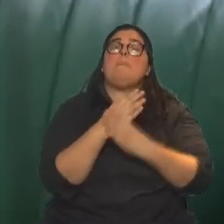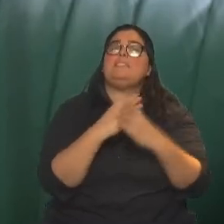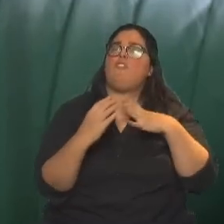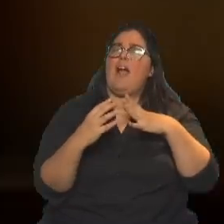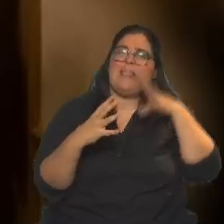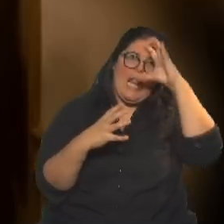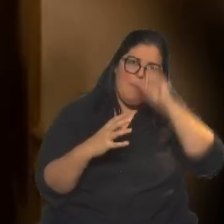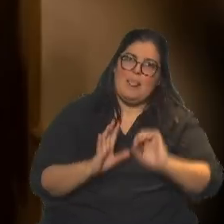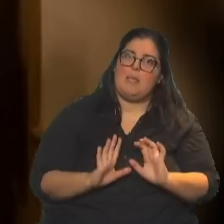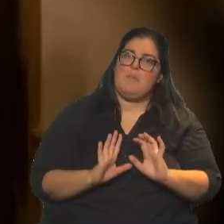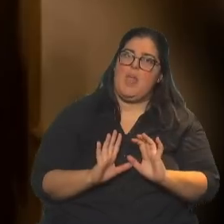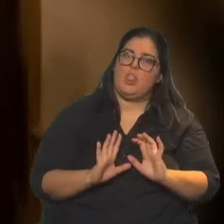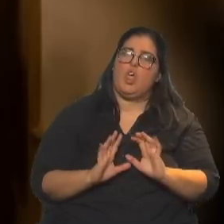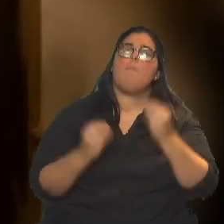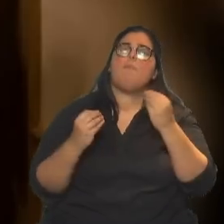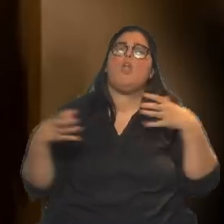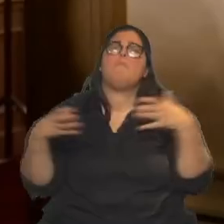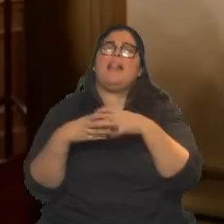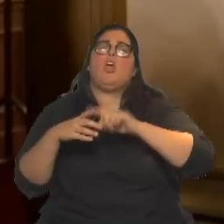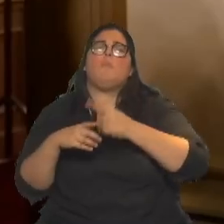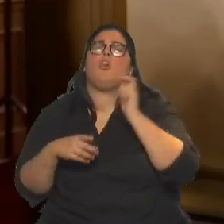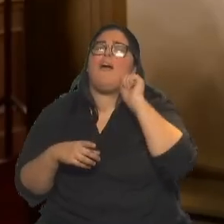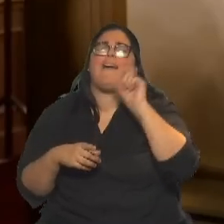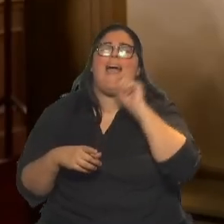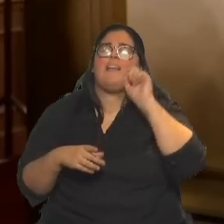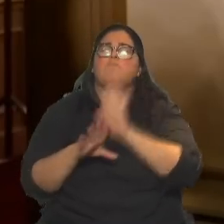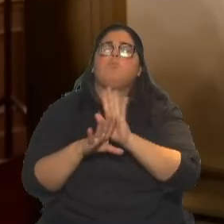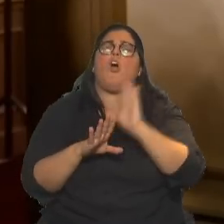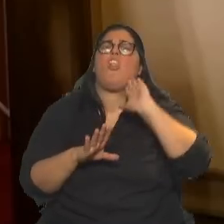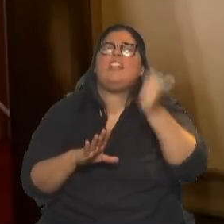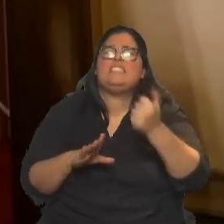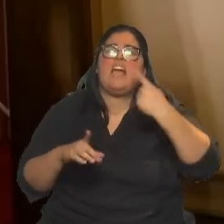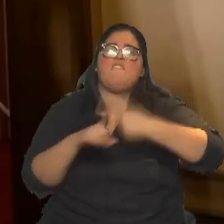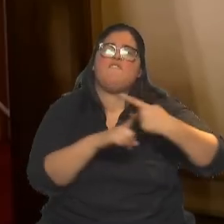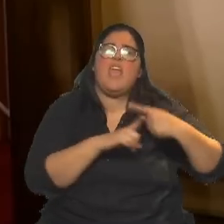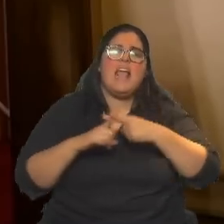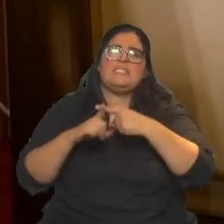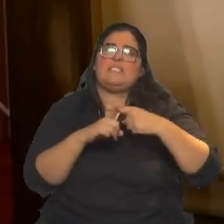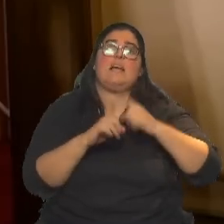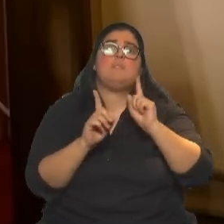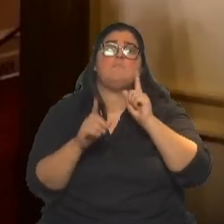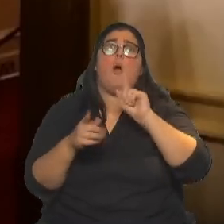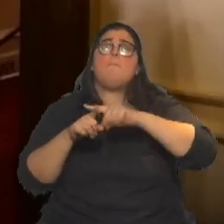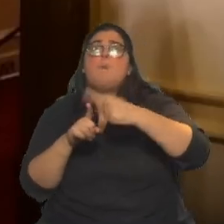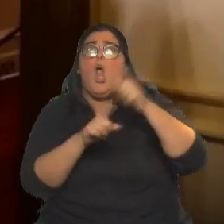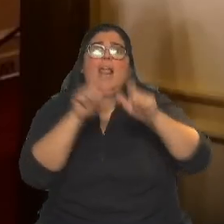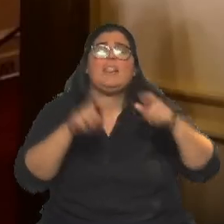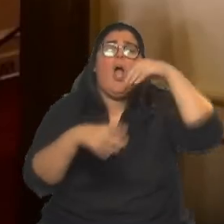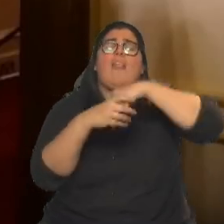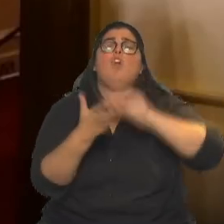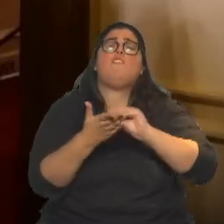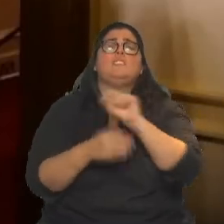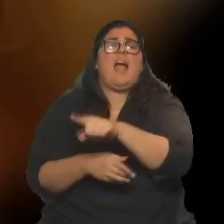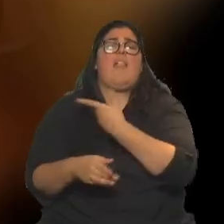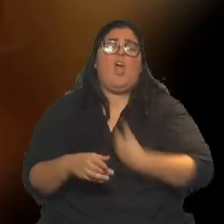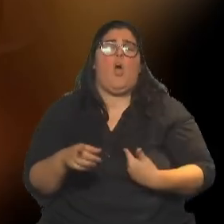del denominado Partygate, el escándalo generado por las 16 fiestas celebradas por él y sus funcionarios en oficinas del gobierno británico